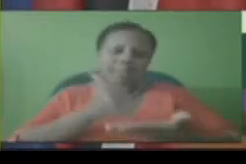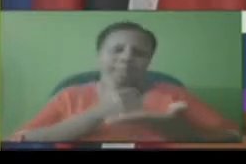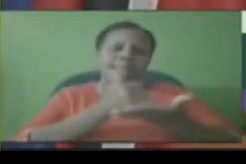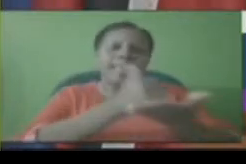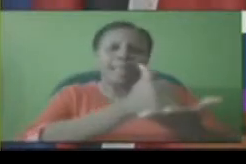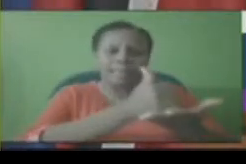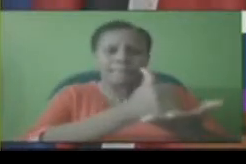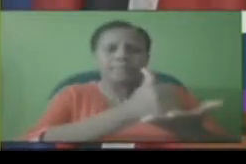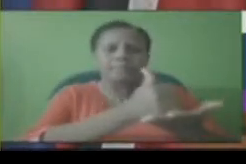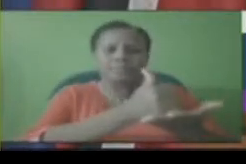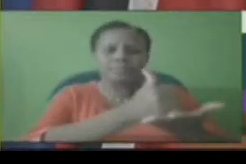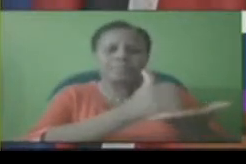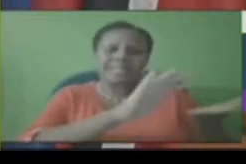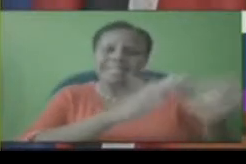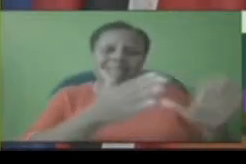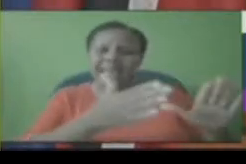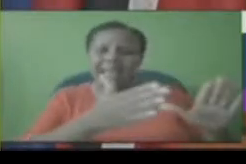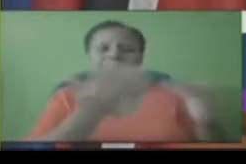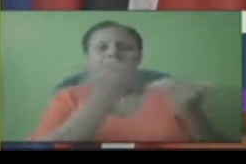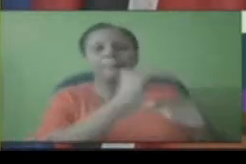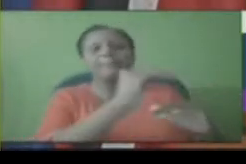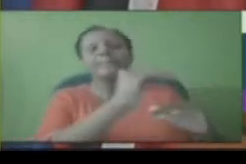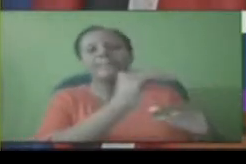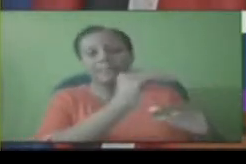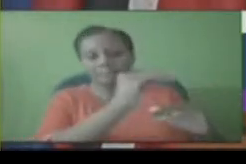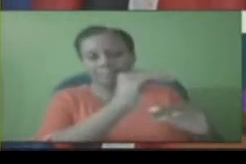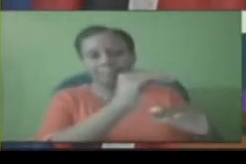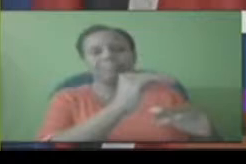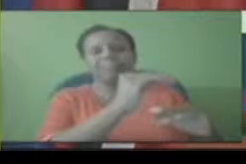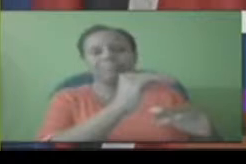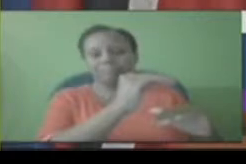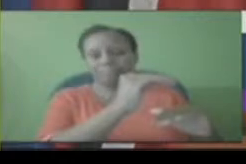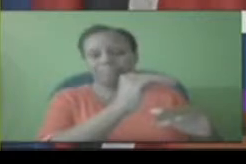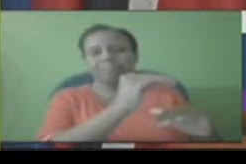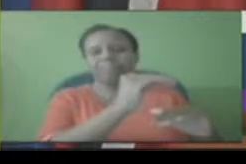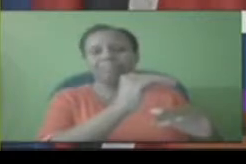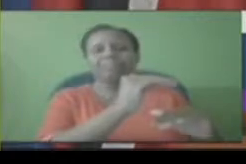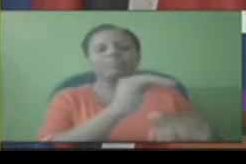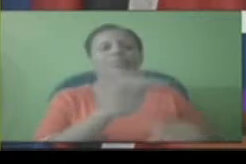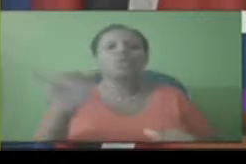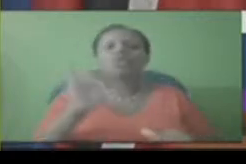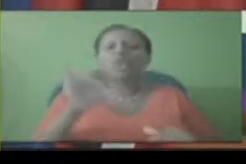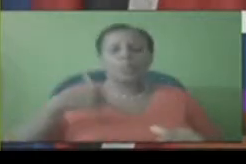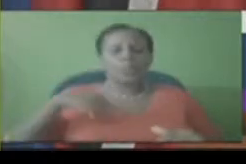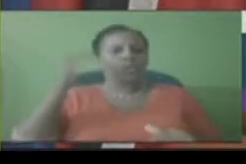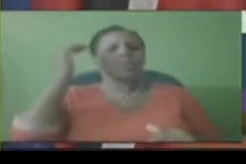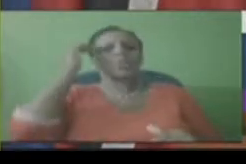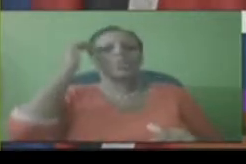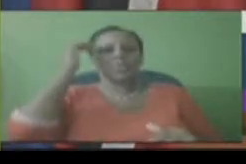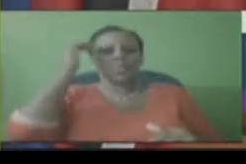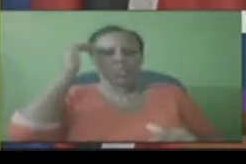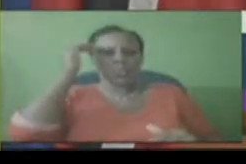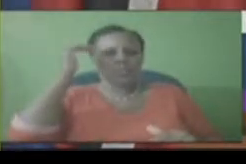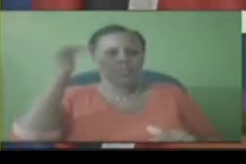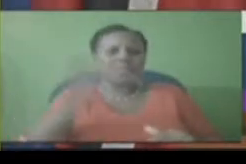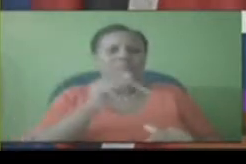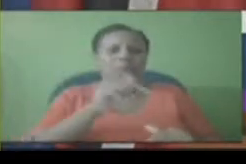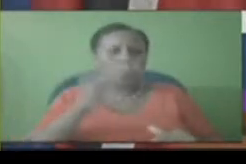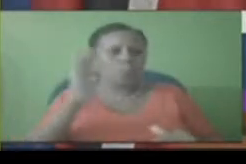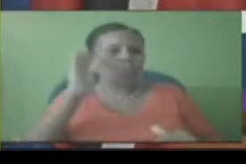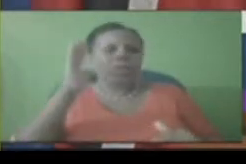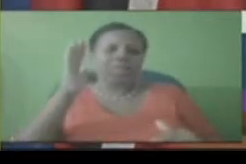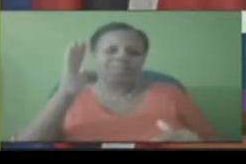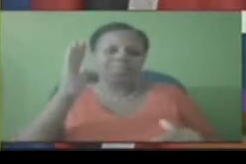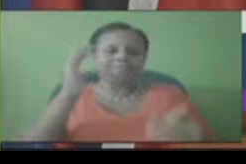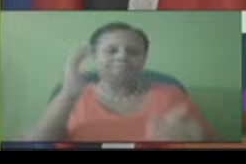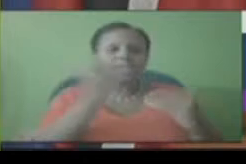death, but we also know that it reduces morbidity, and that means how sick you